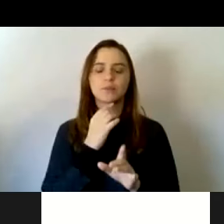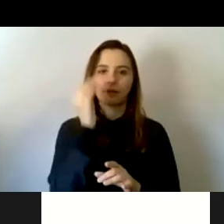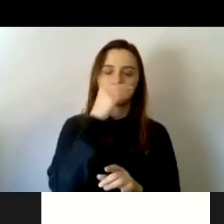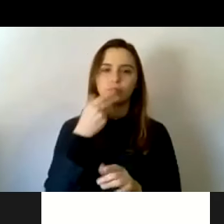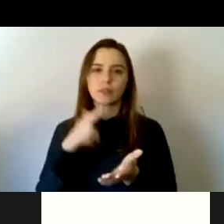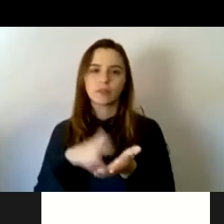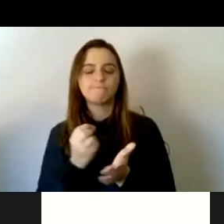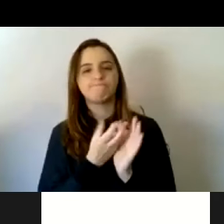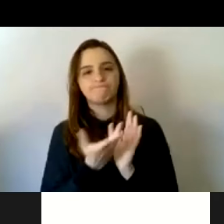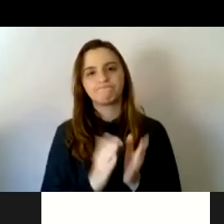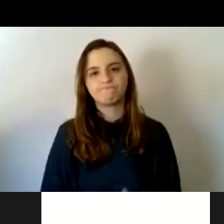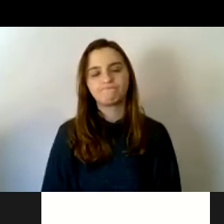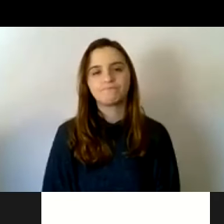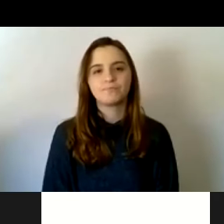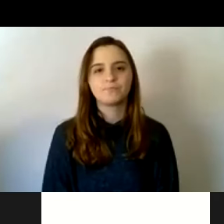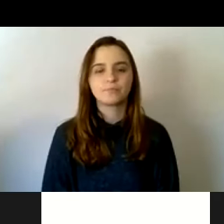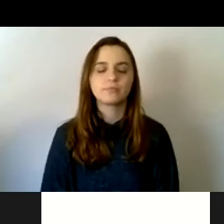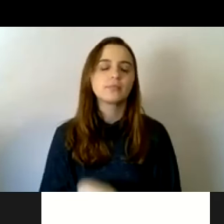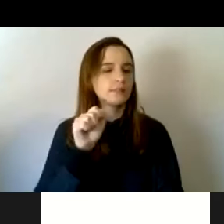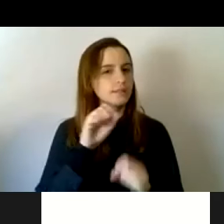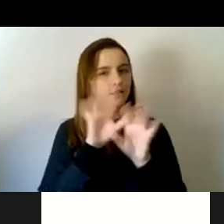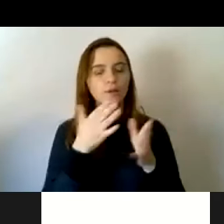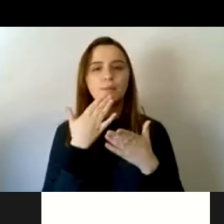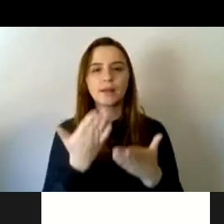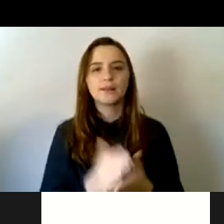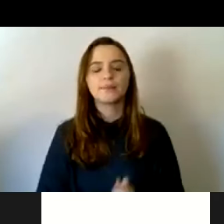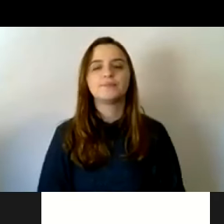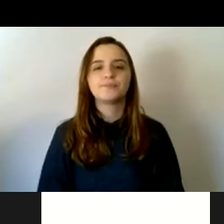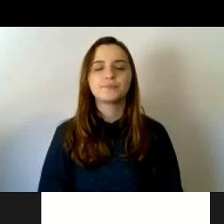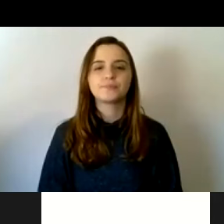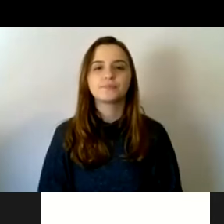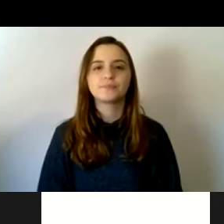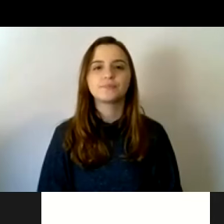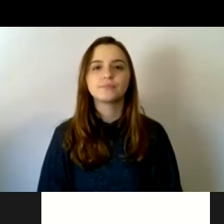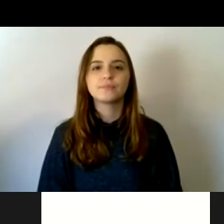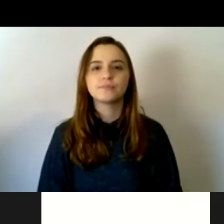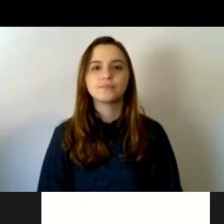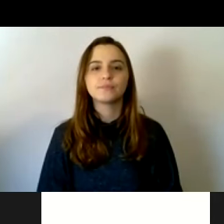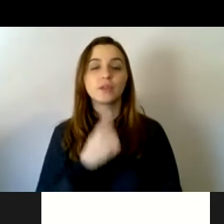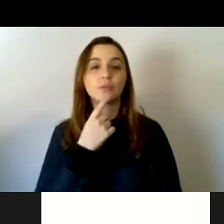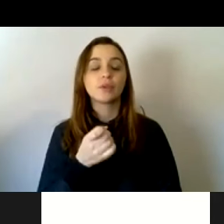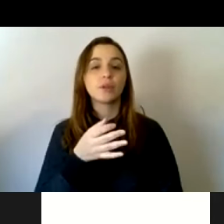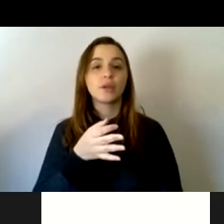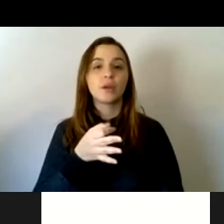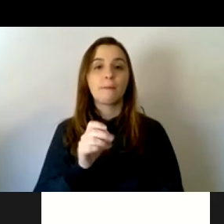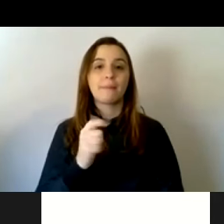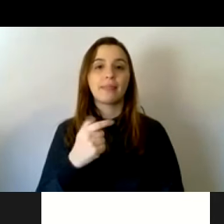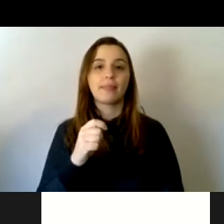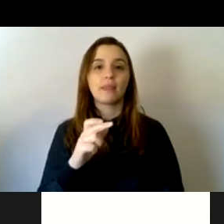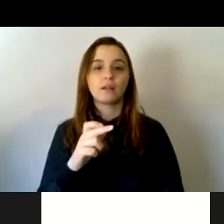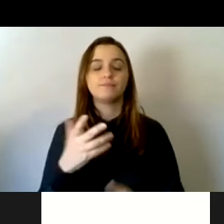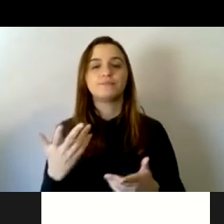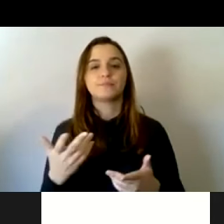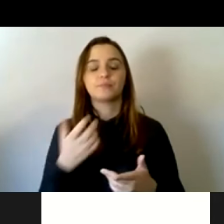Absolutely. Thank you so much. We have another question from Peter Okiri. How